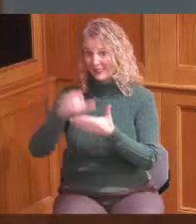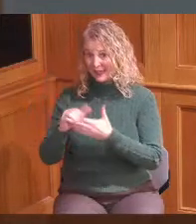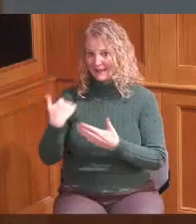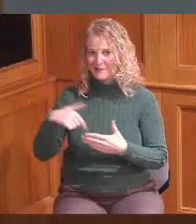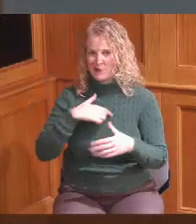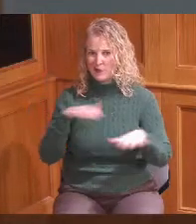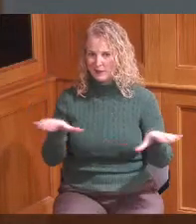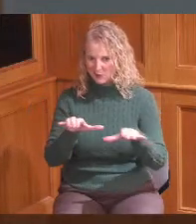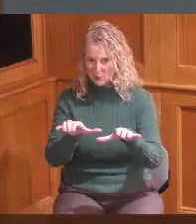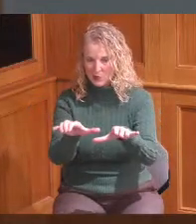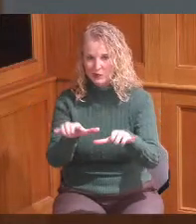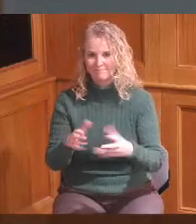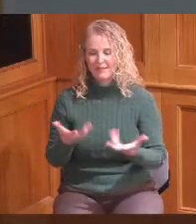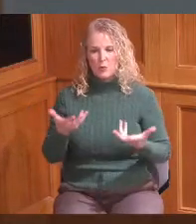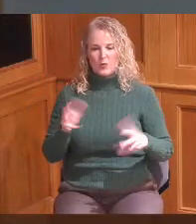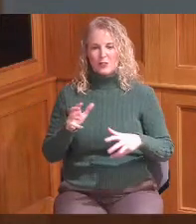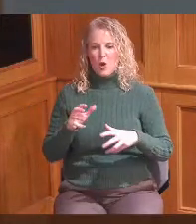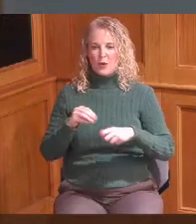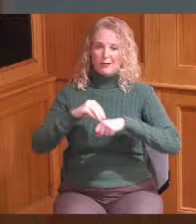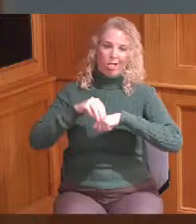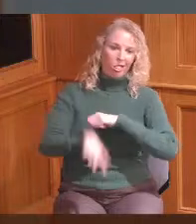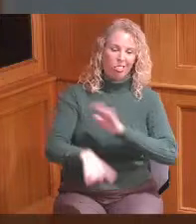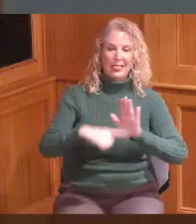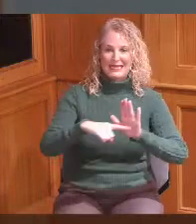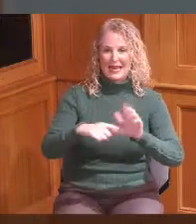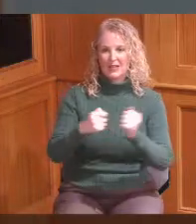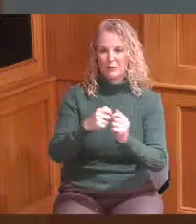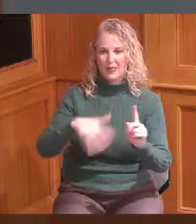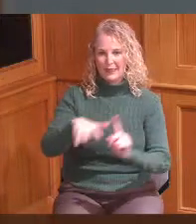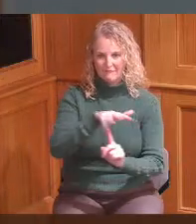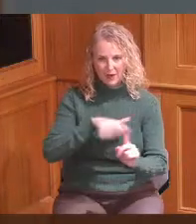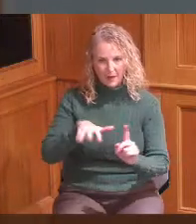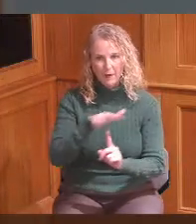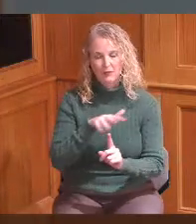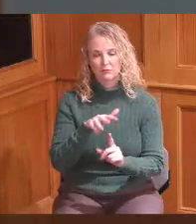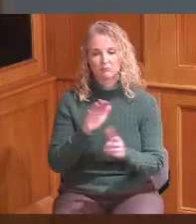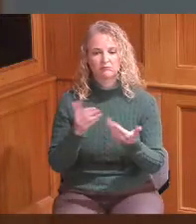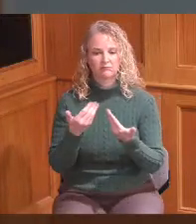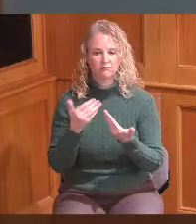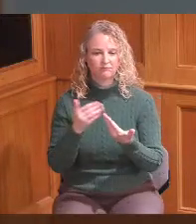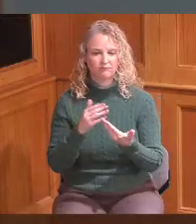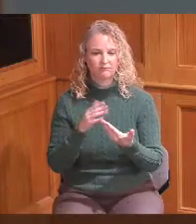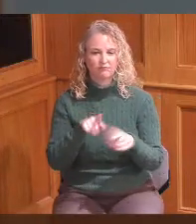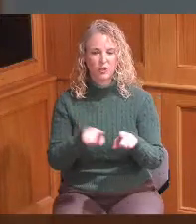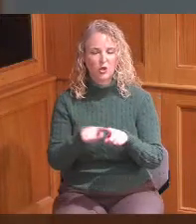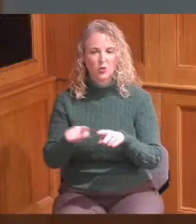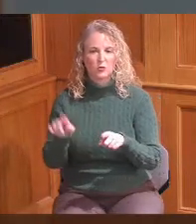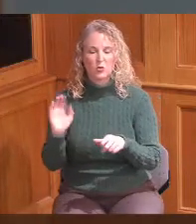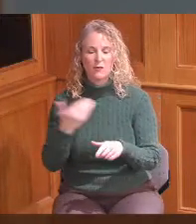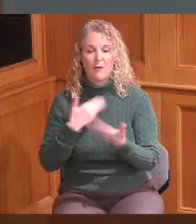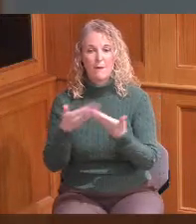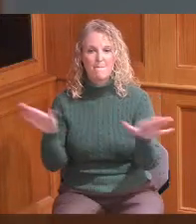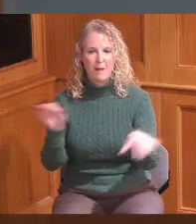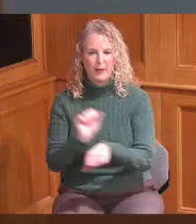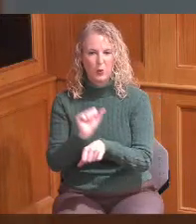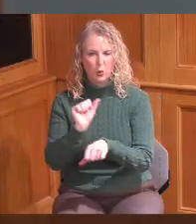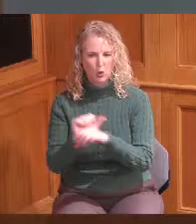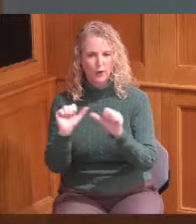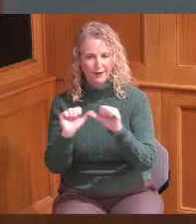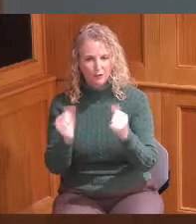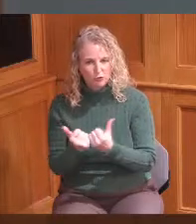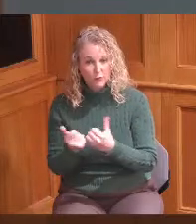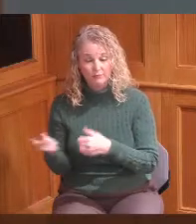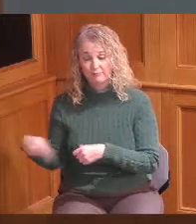operations are not harming the environment with the work that we do in our public works agencies and the engineer's office and the like. They